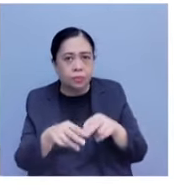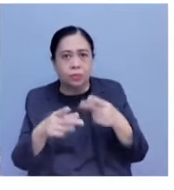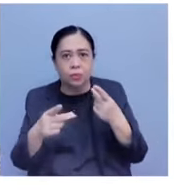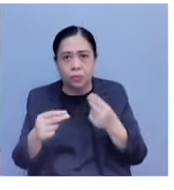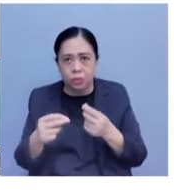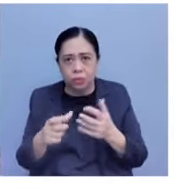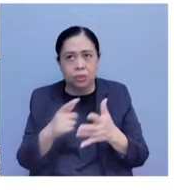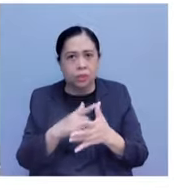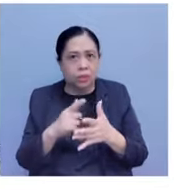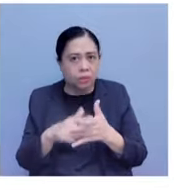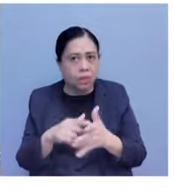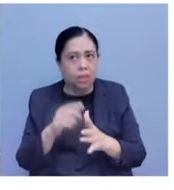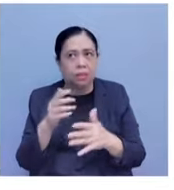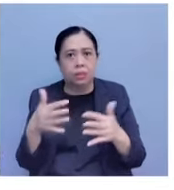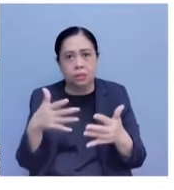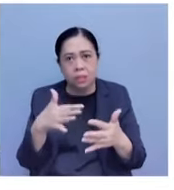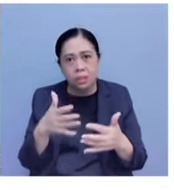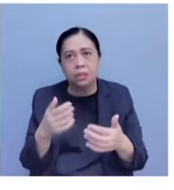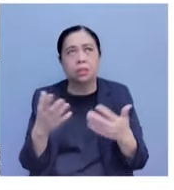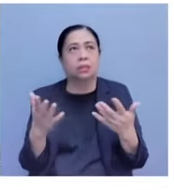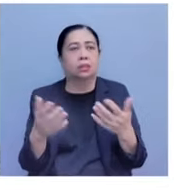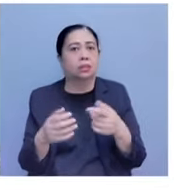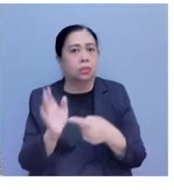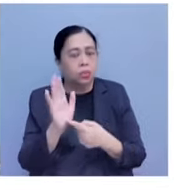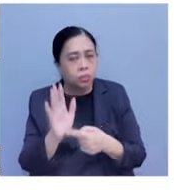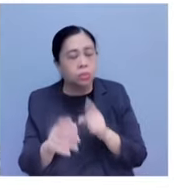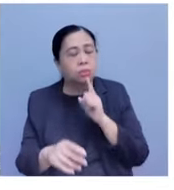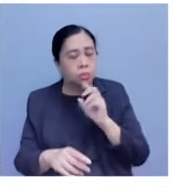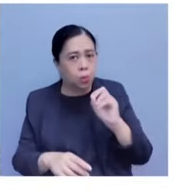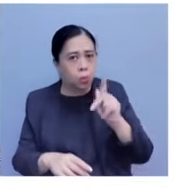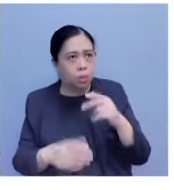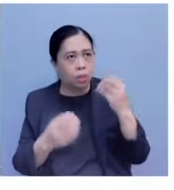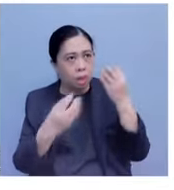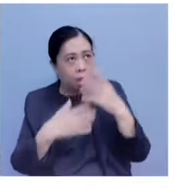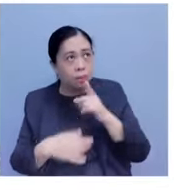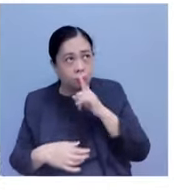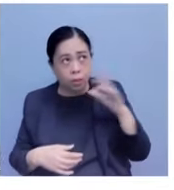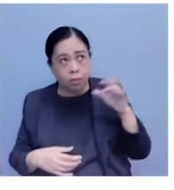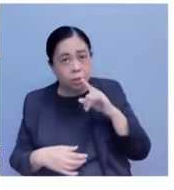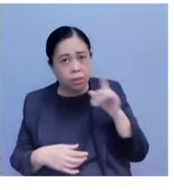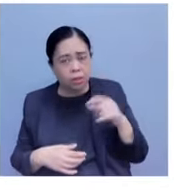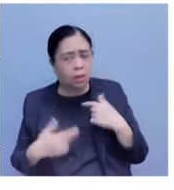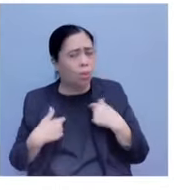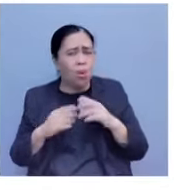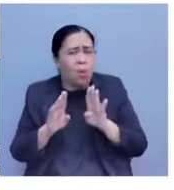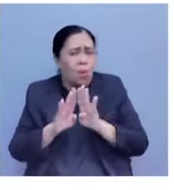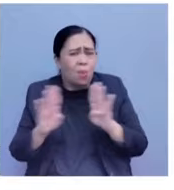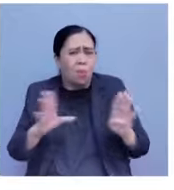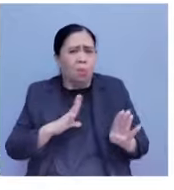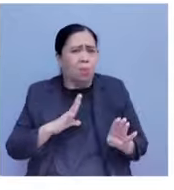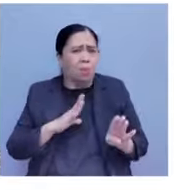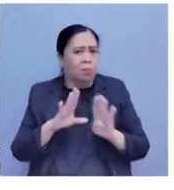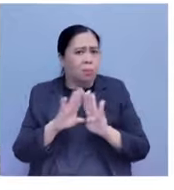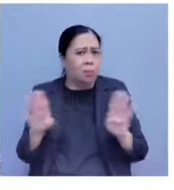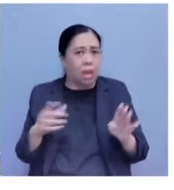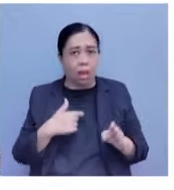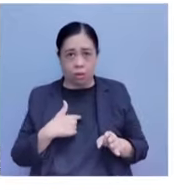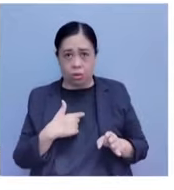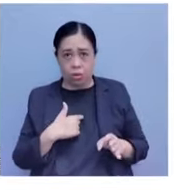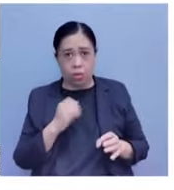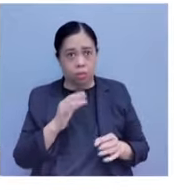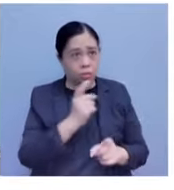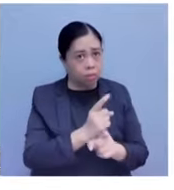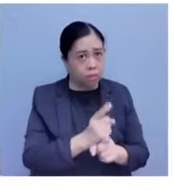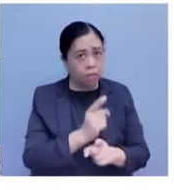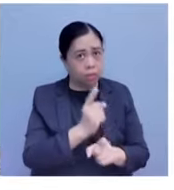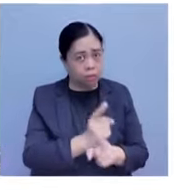and then it would have been studied, and they are able to assure all of us. And I mean, I'm open to any isip. Ako naman kung tama, tama. Kung